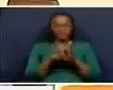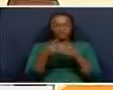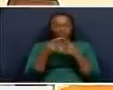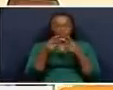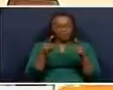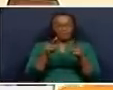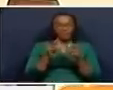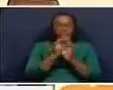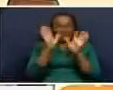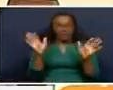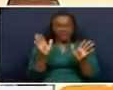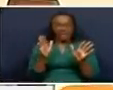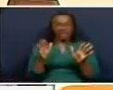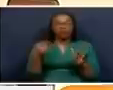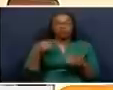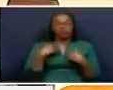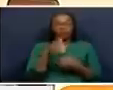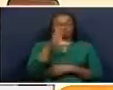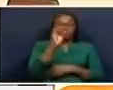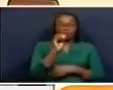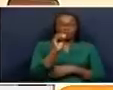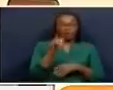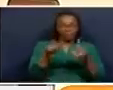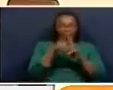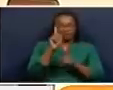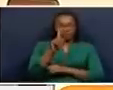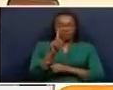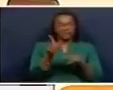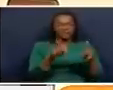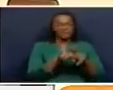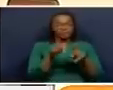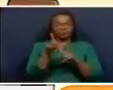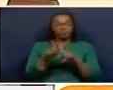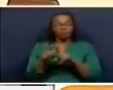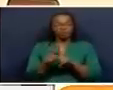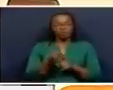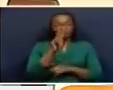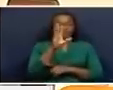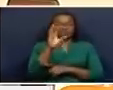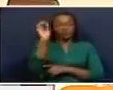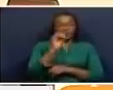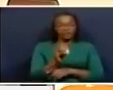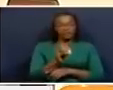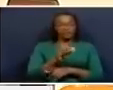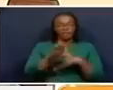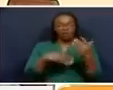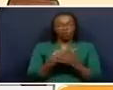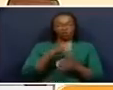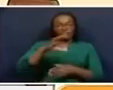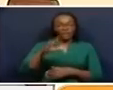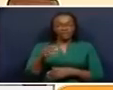about 50 plus 1 and 25% in 24 counties. Of the counties. Yes. I believe that if